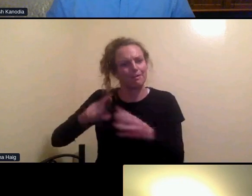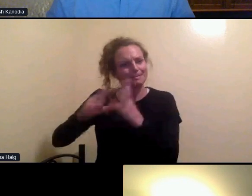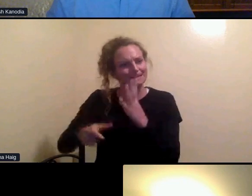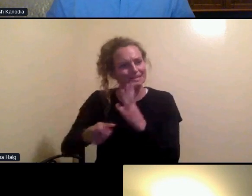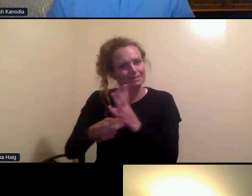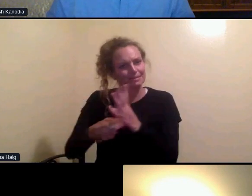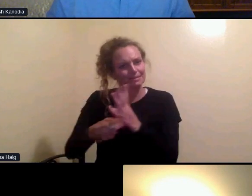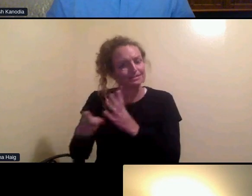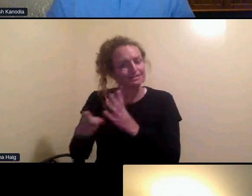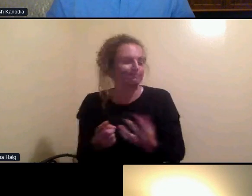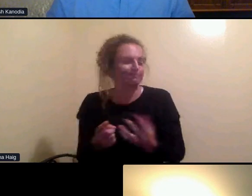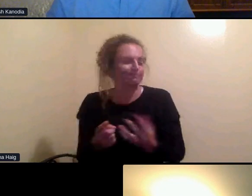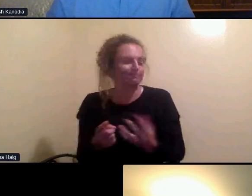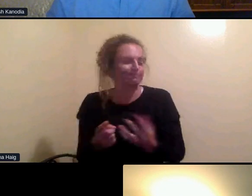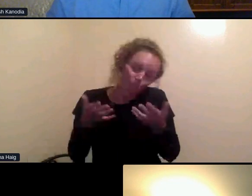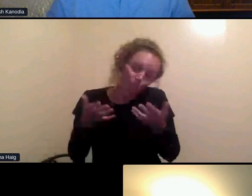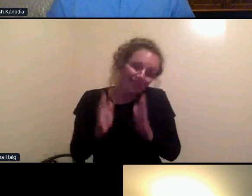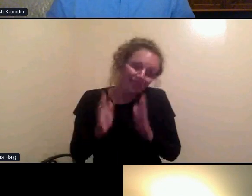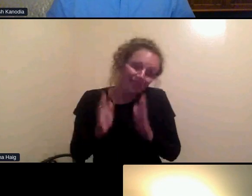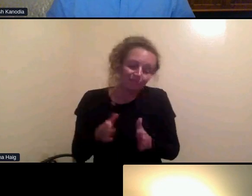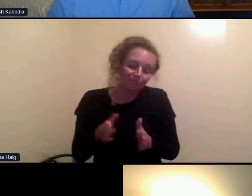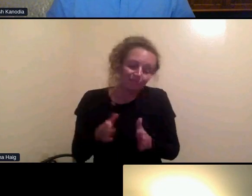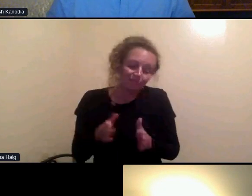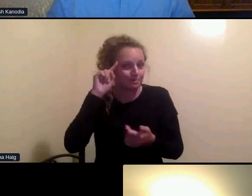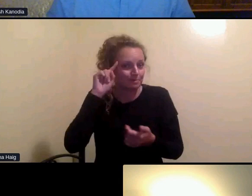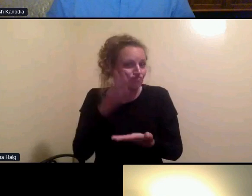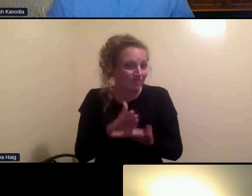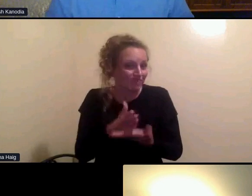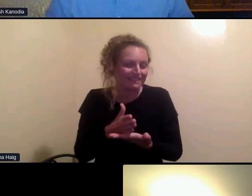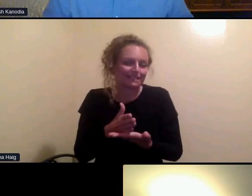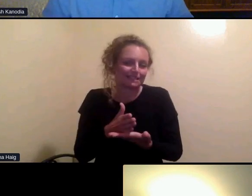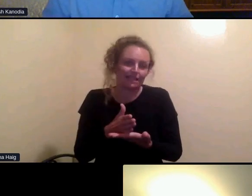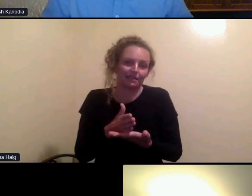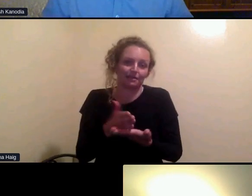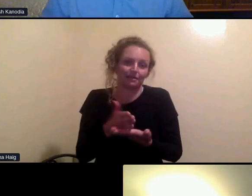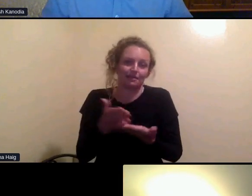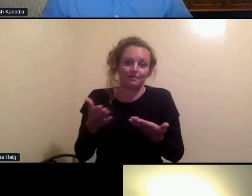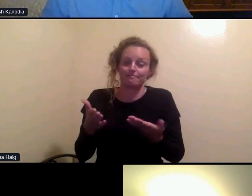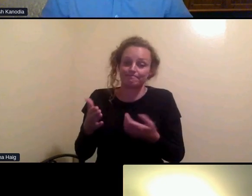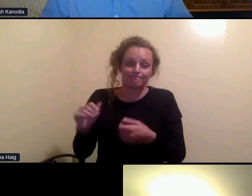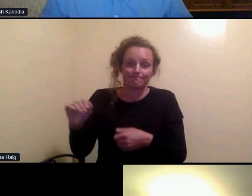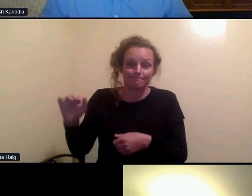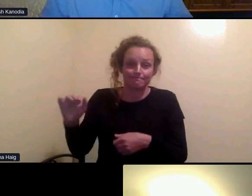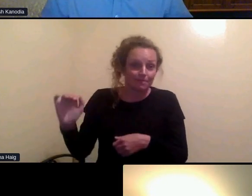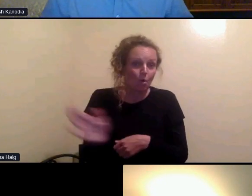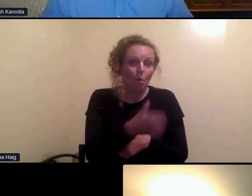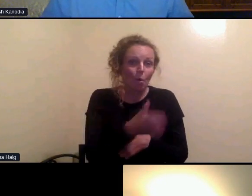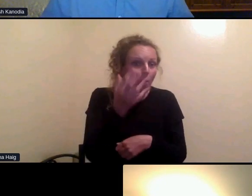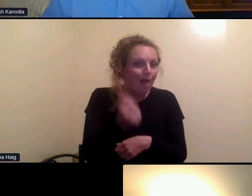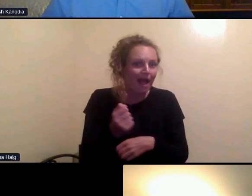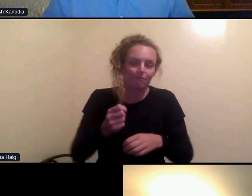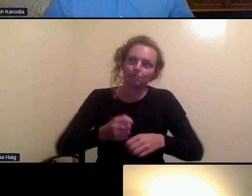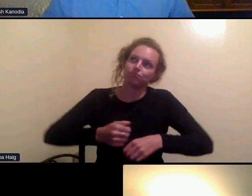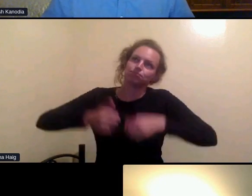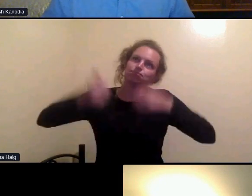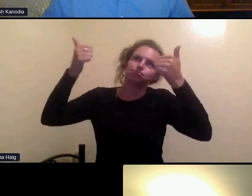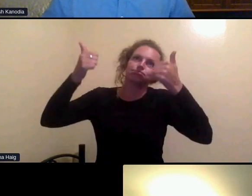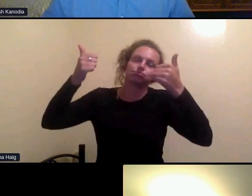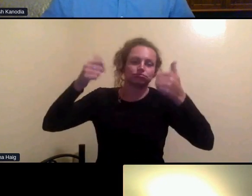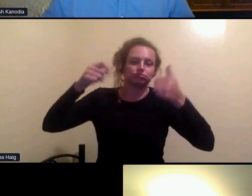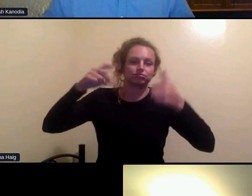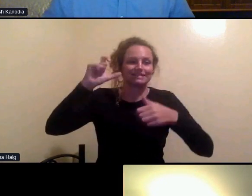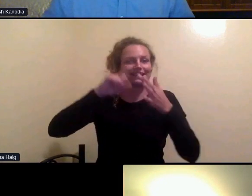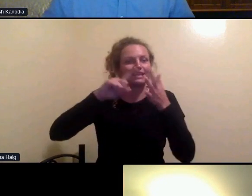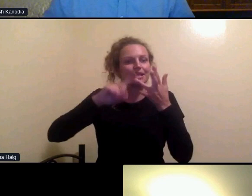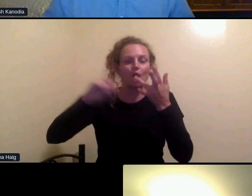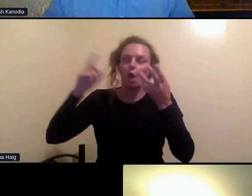have great CEOs like we had this morning from HSBC and Channel 4 and so on, who are kind of saying,